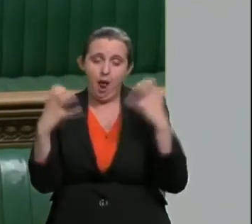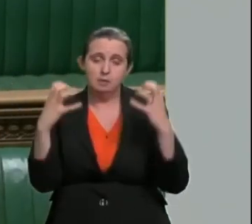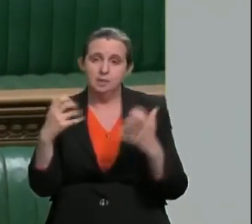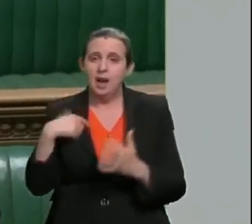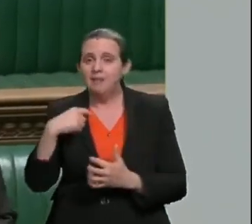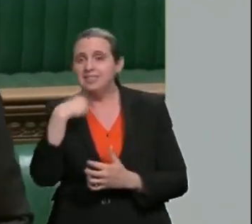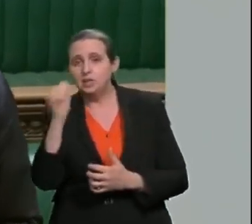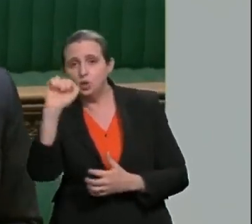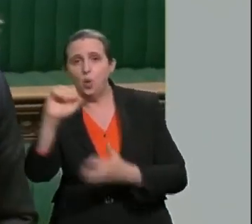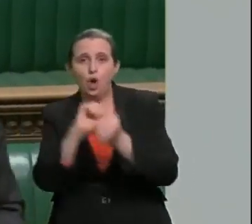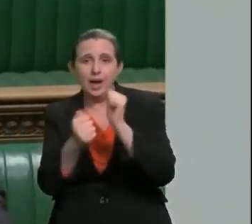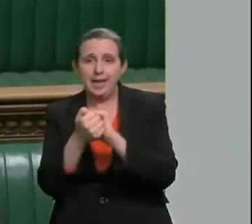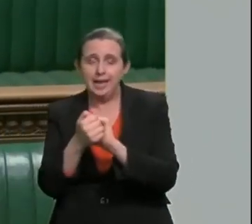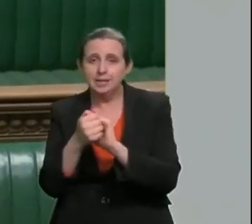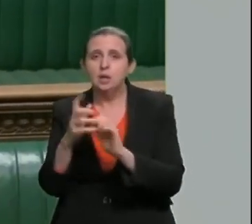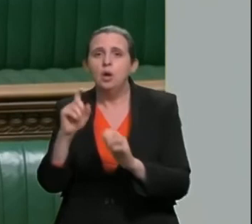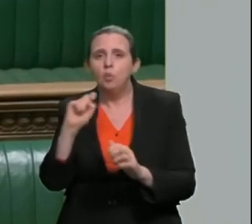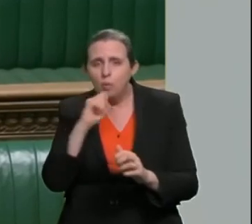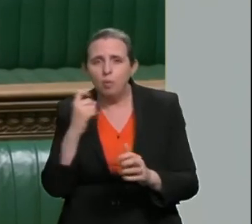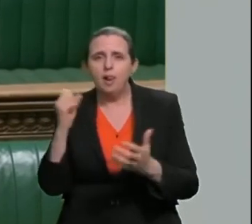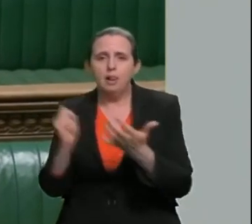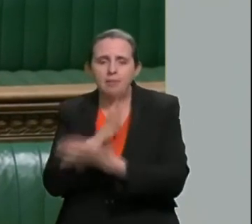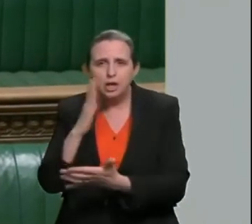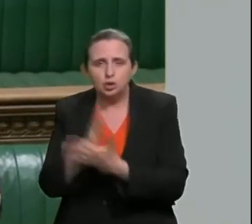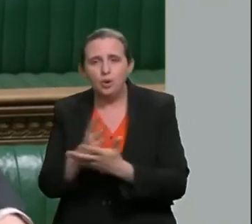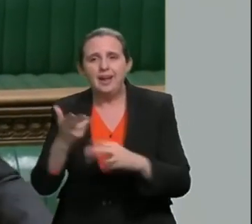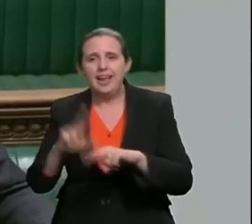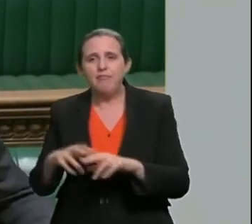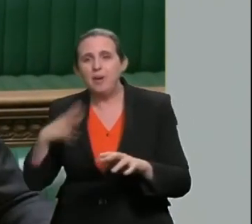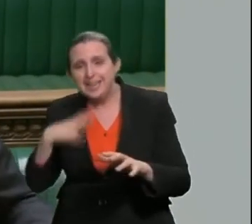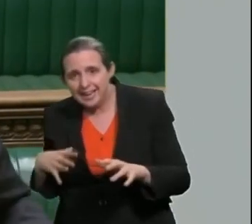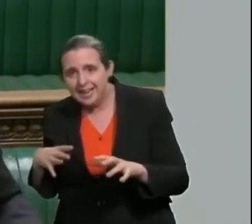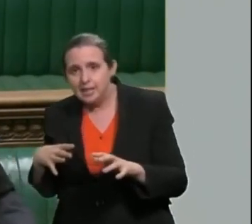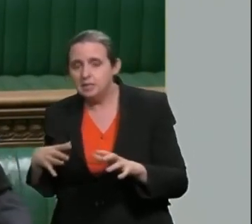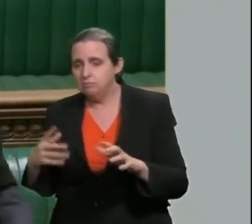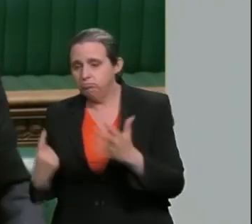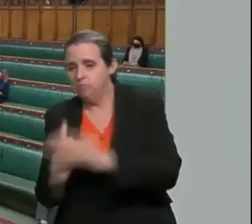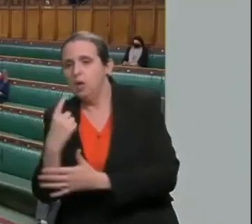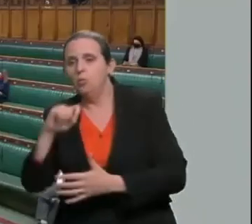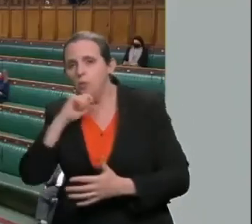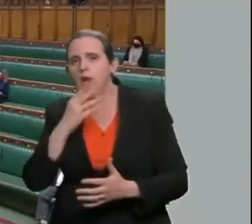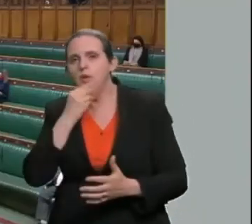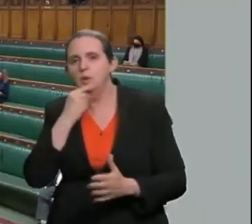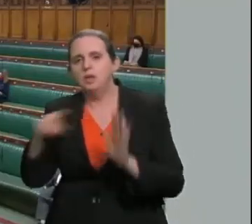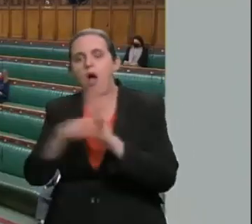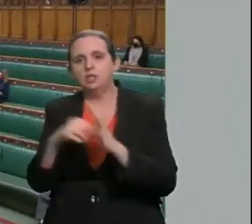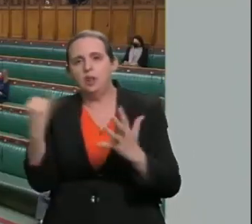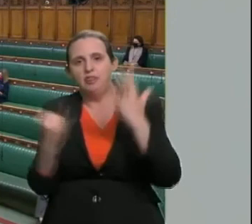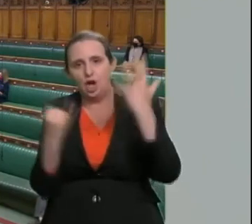honourable colleagues, including invoking Article 16 of the Protocol if that is necessary. I'm suspending the